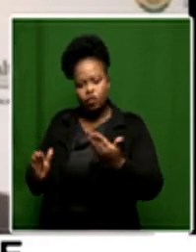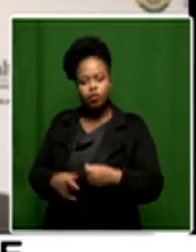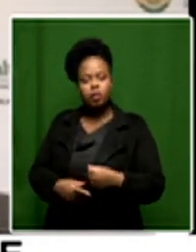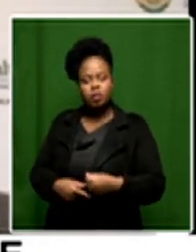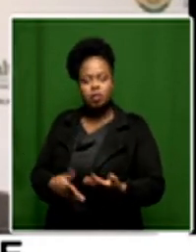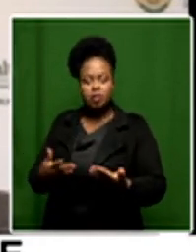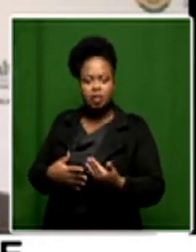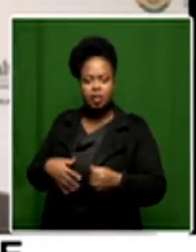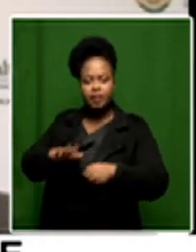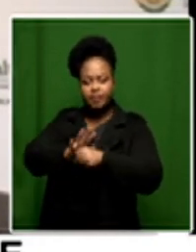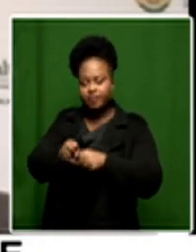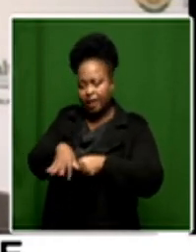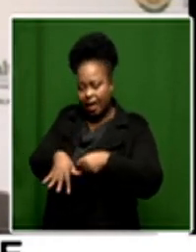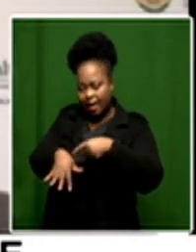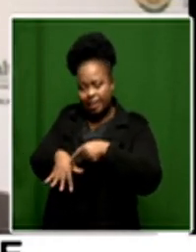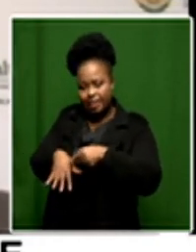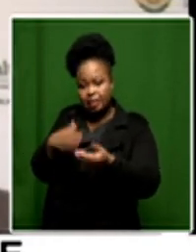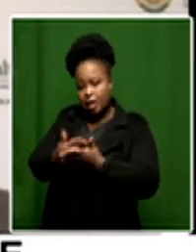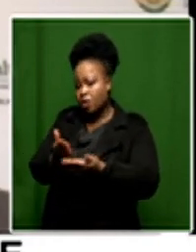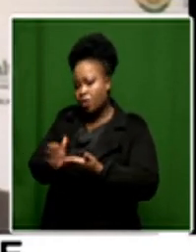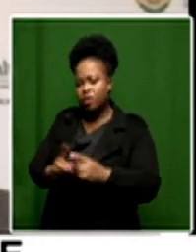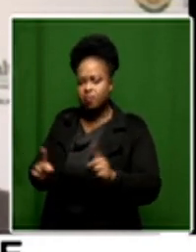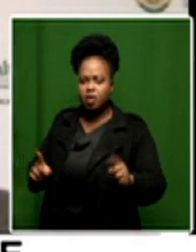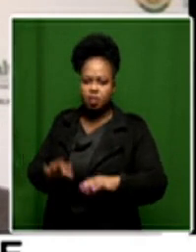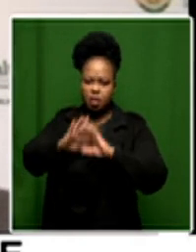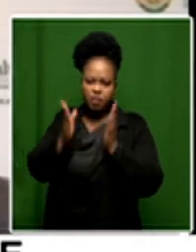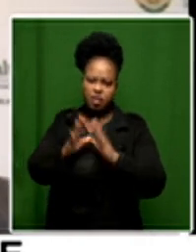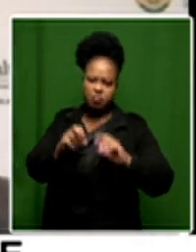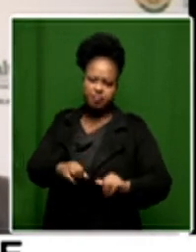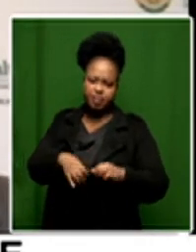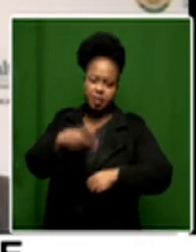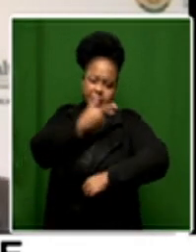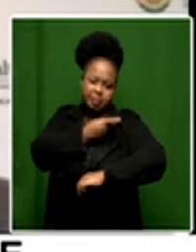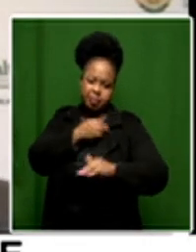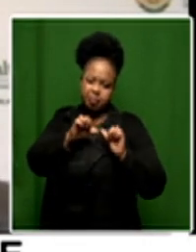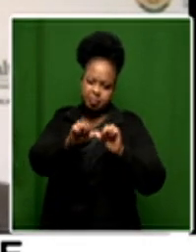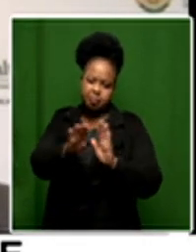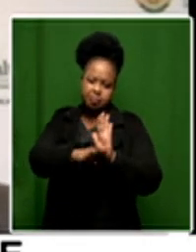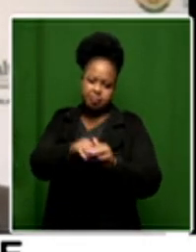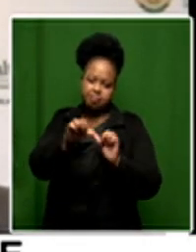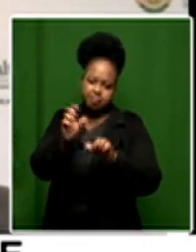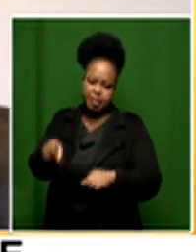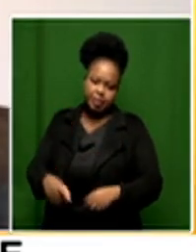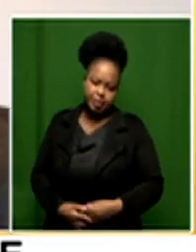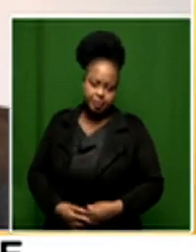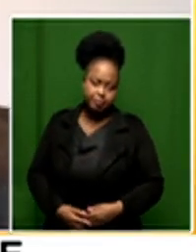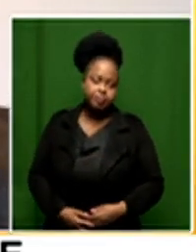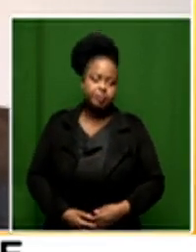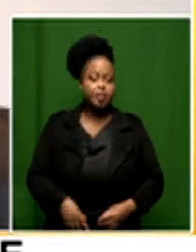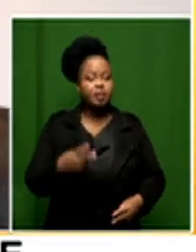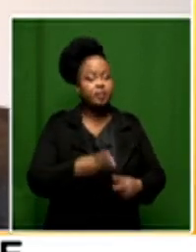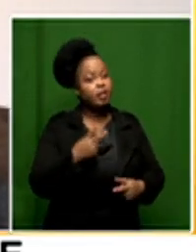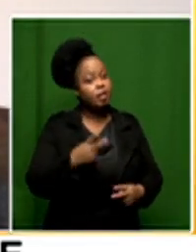neutralizing this current variant. But whilst all of that is going on, the vaccination program has to continue. And finally, Dr.